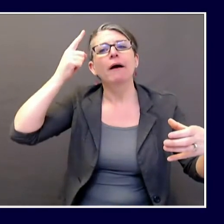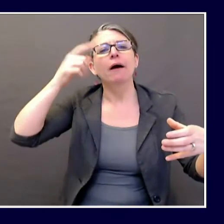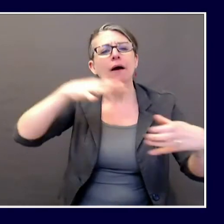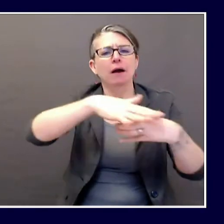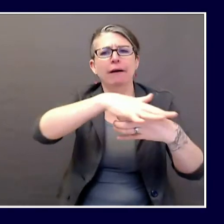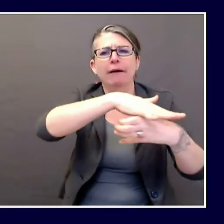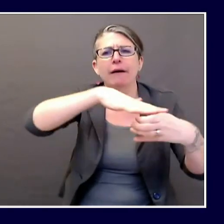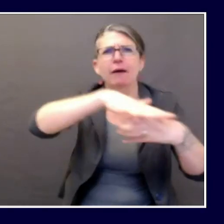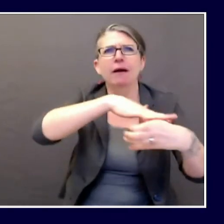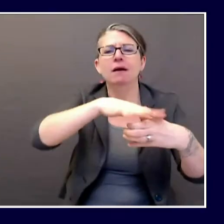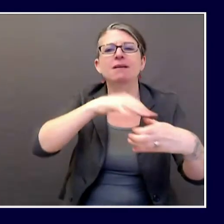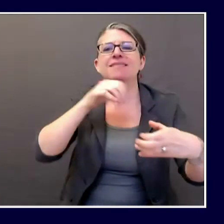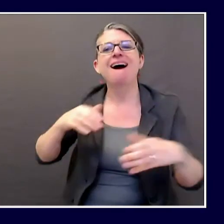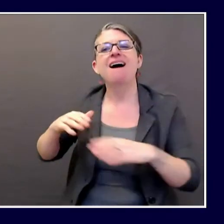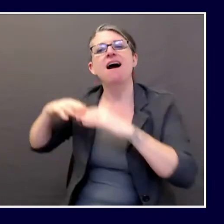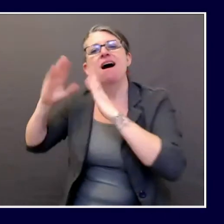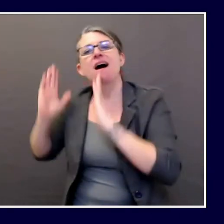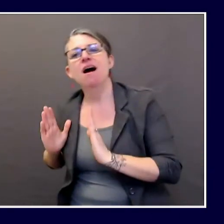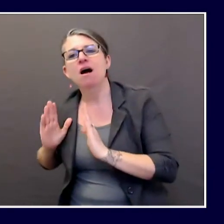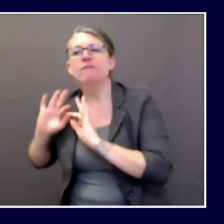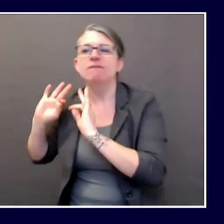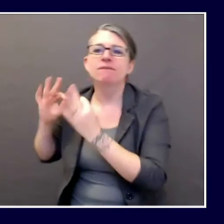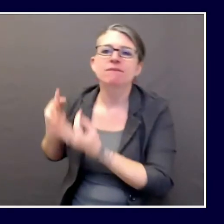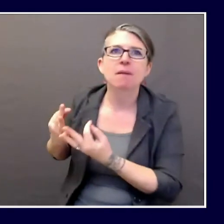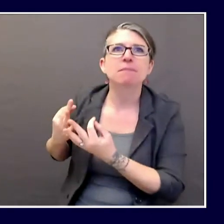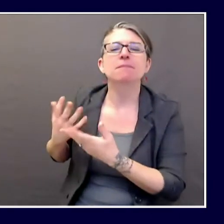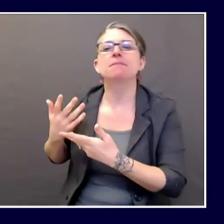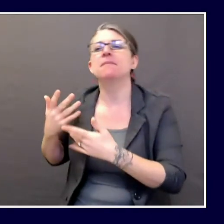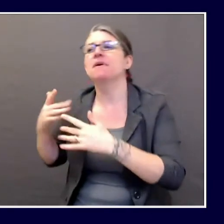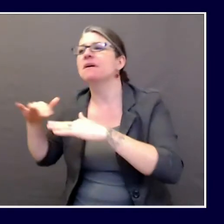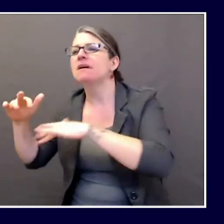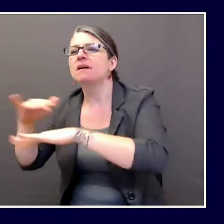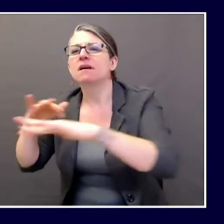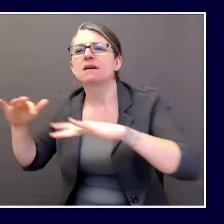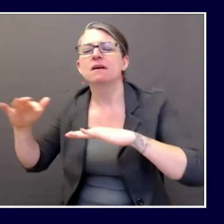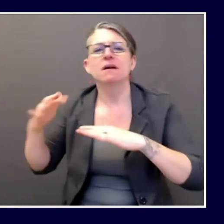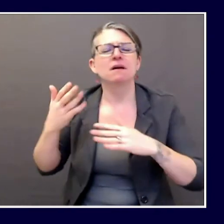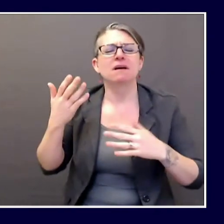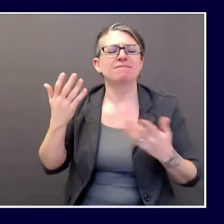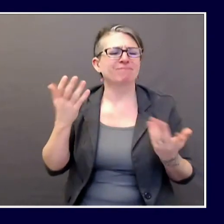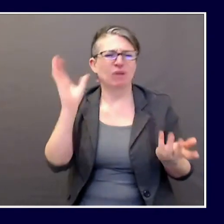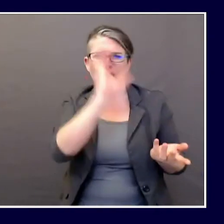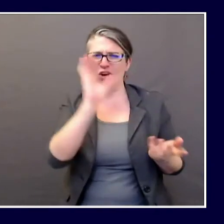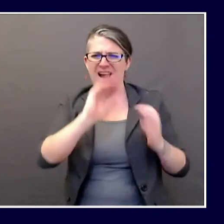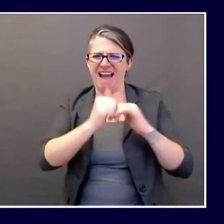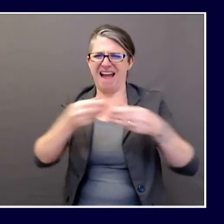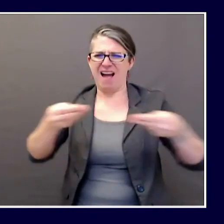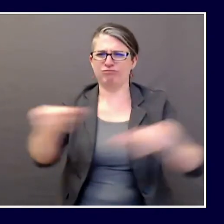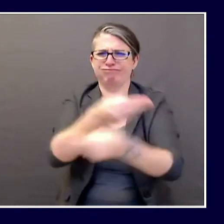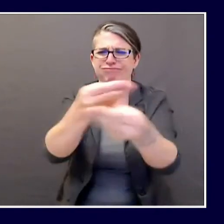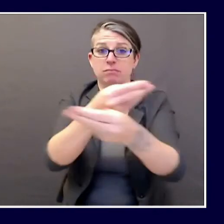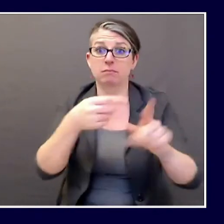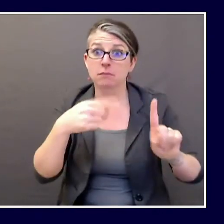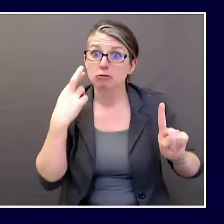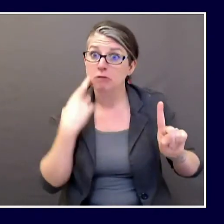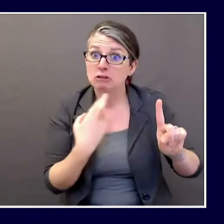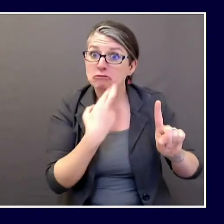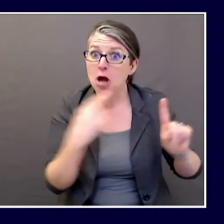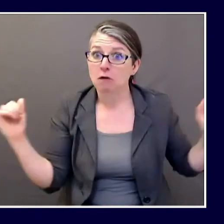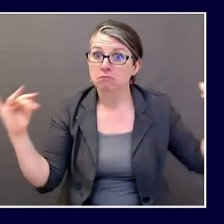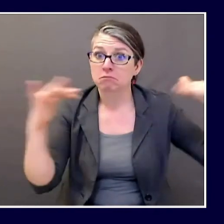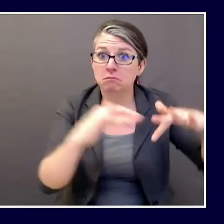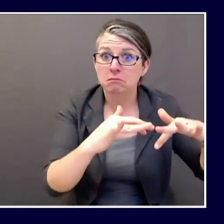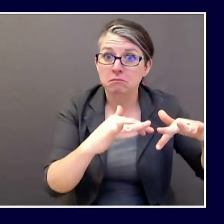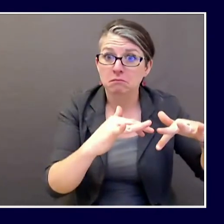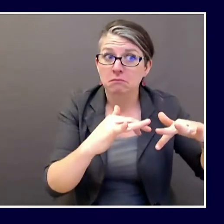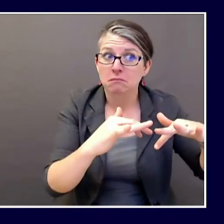exposed. All of this is to say, as I mentioned a moment ago, we are not out of this yet, as a state, as well as